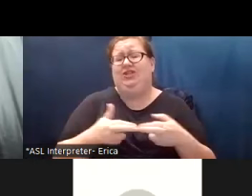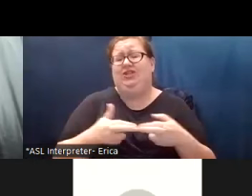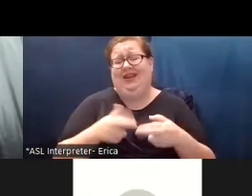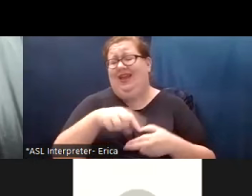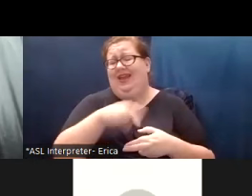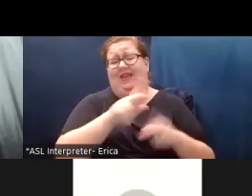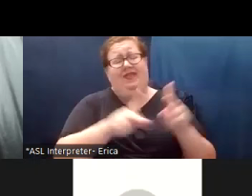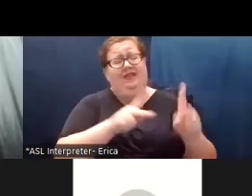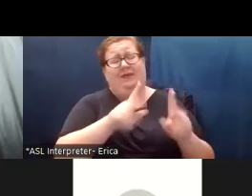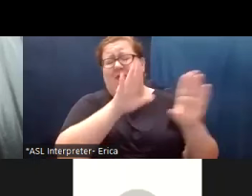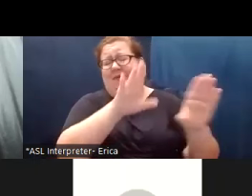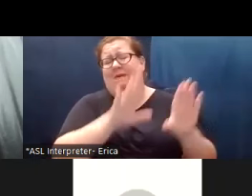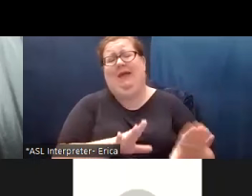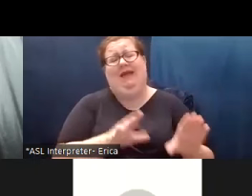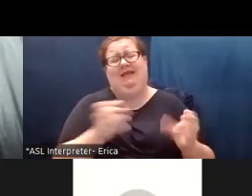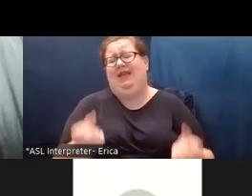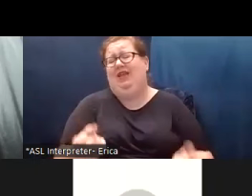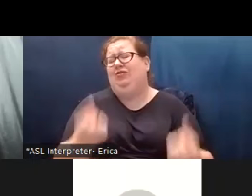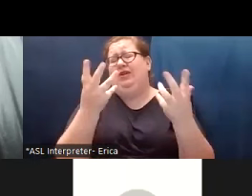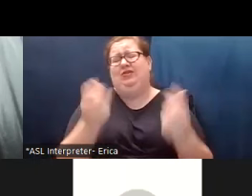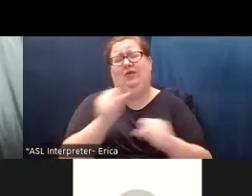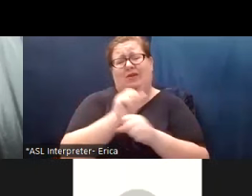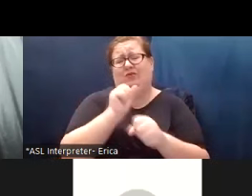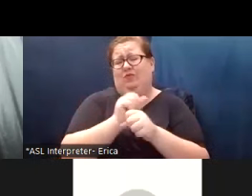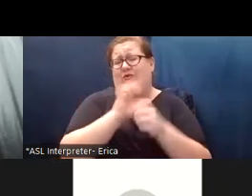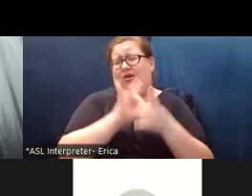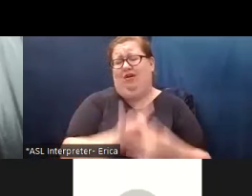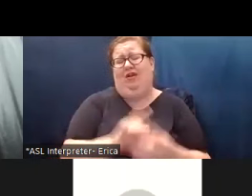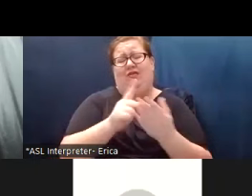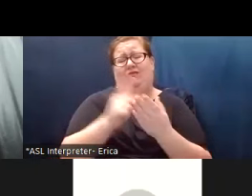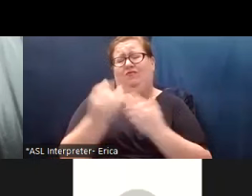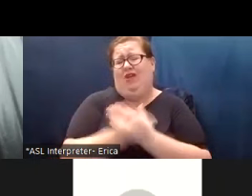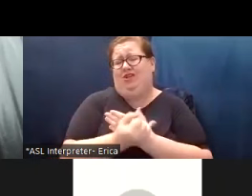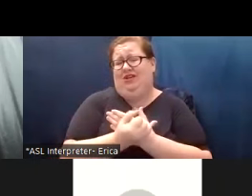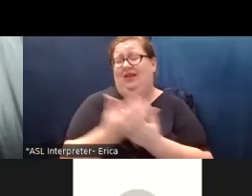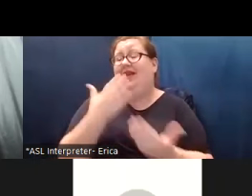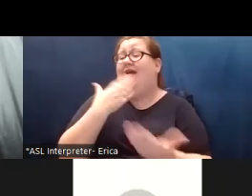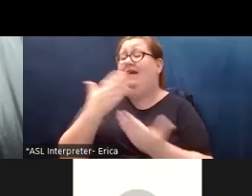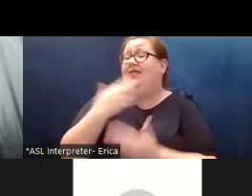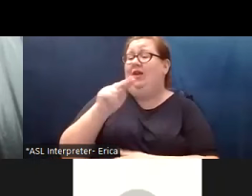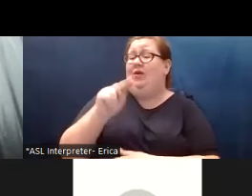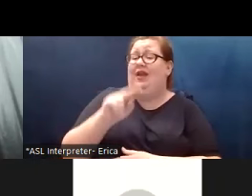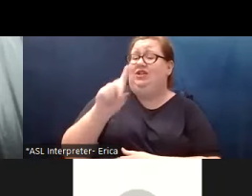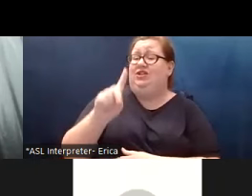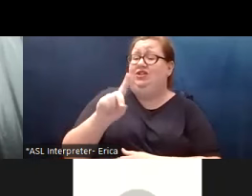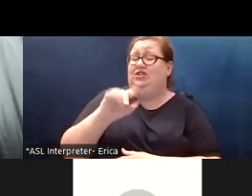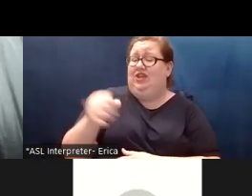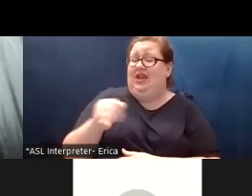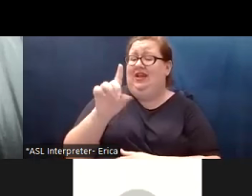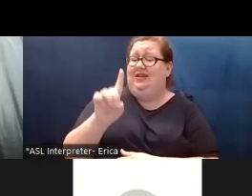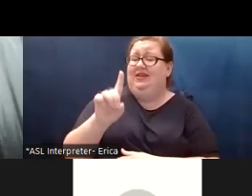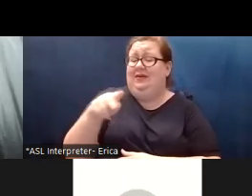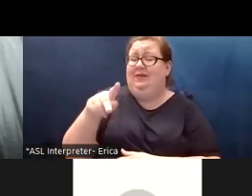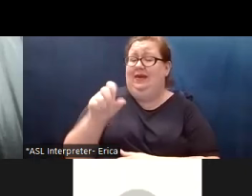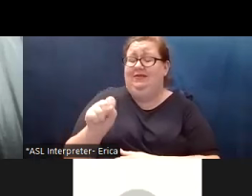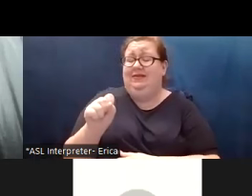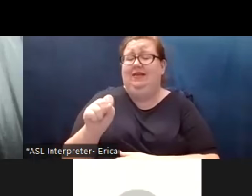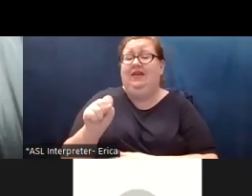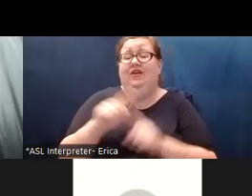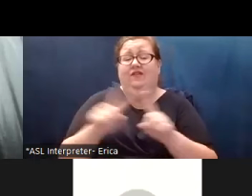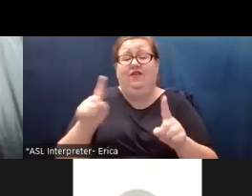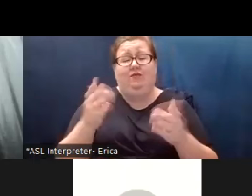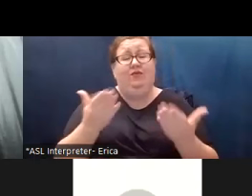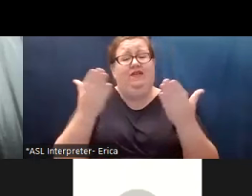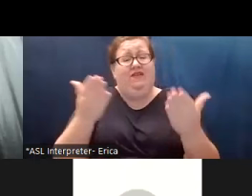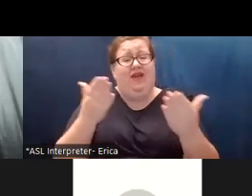have been amazing and are doing so much work on this project. And thank you also to NJDPS, who said also in the chat, for providing the